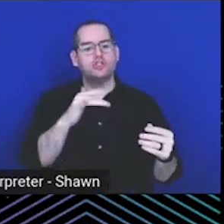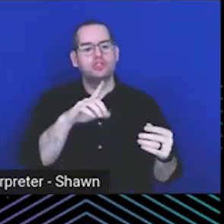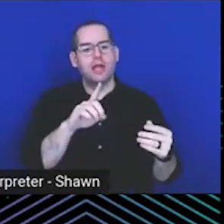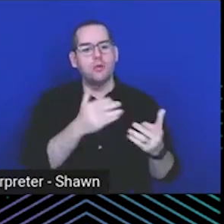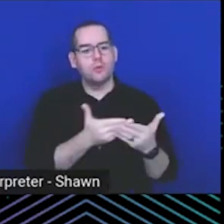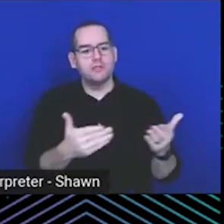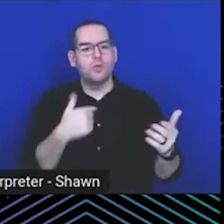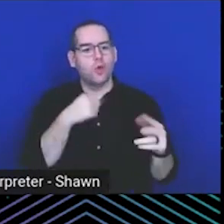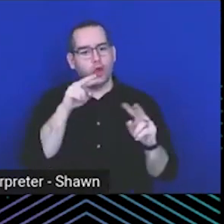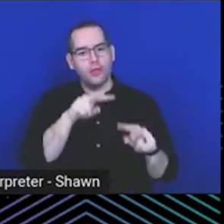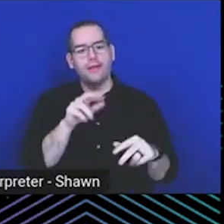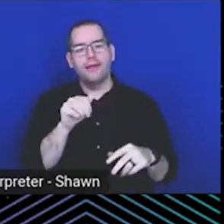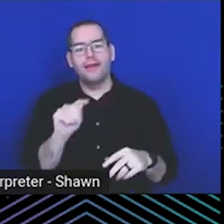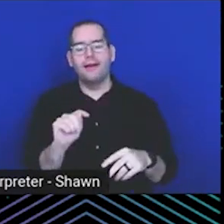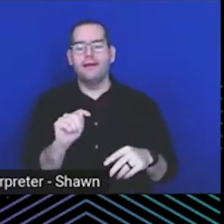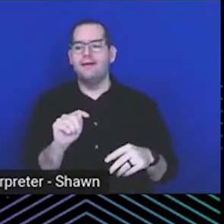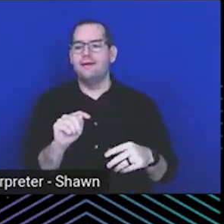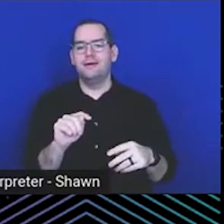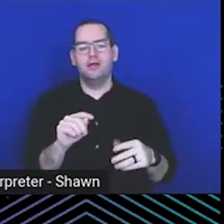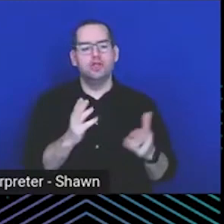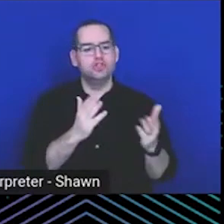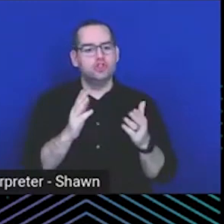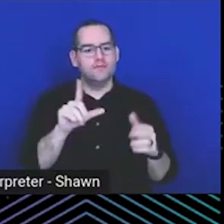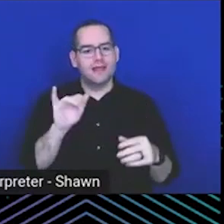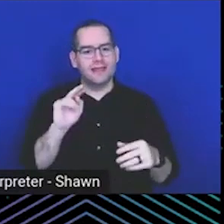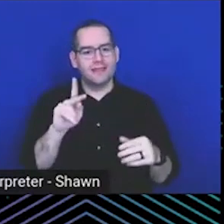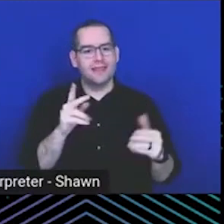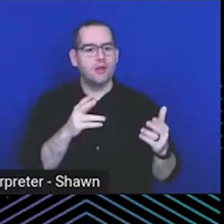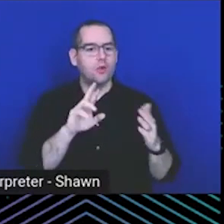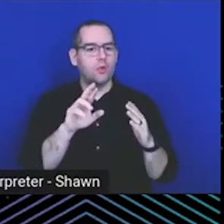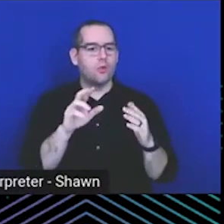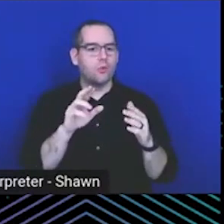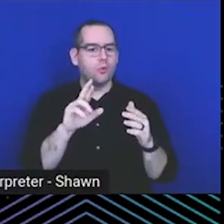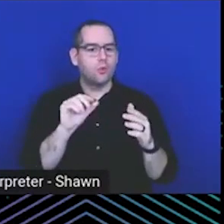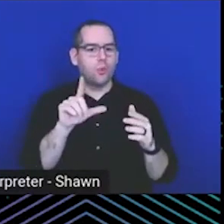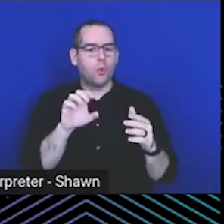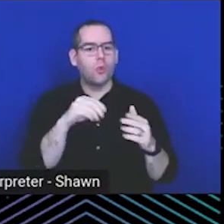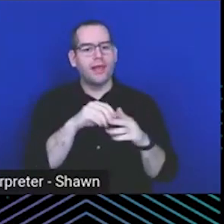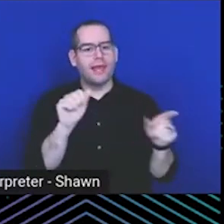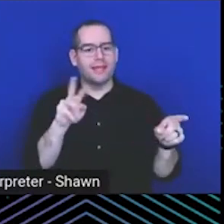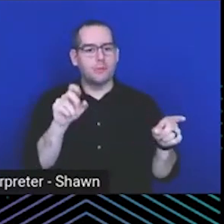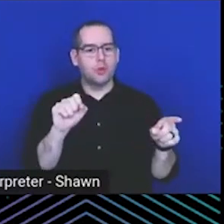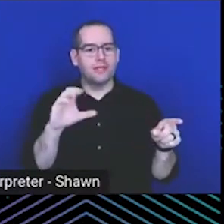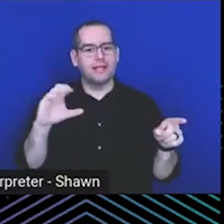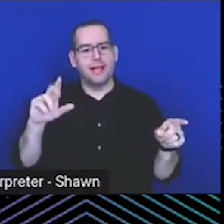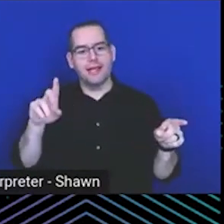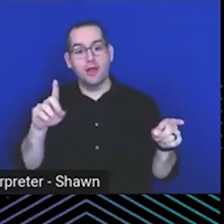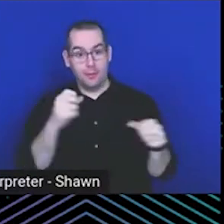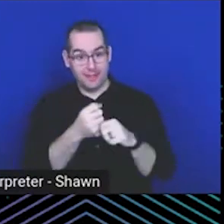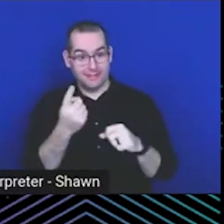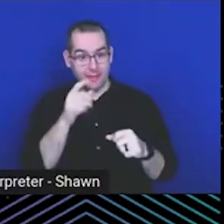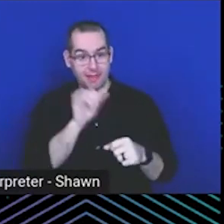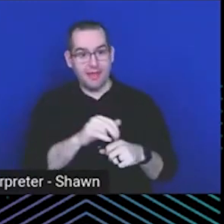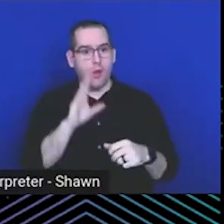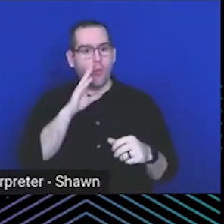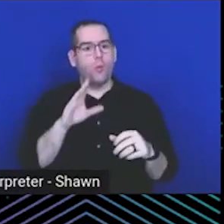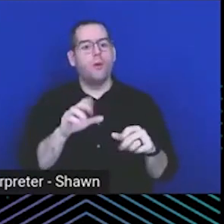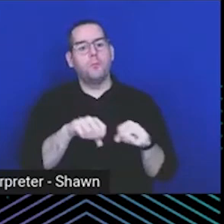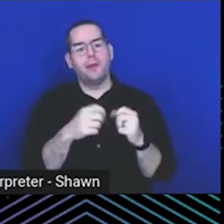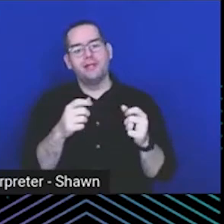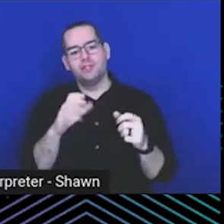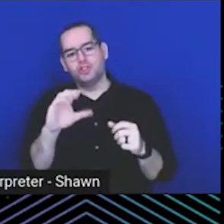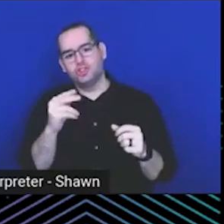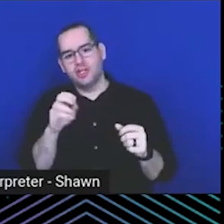recently been looking at service linked roles inside of the AWS cloud. And if we create something like that, it would be a breaking change because